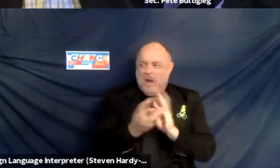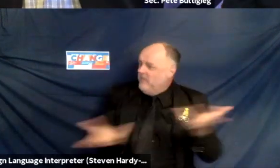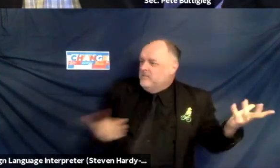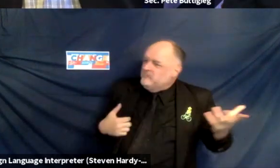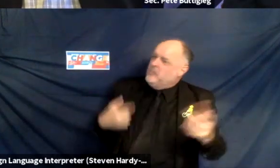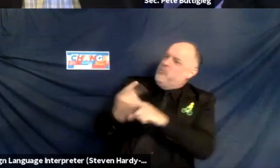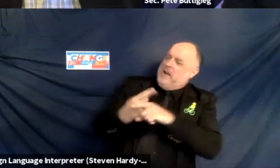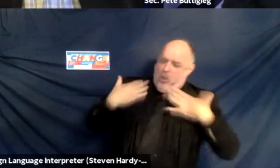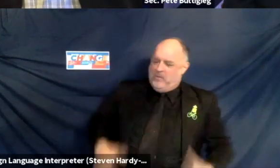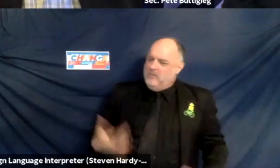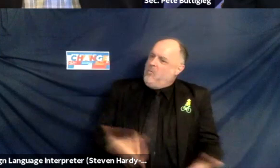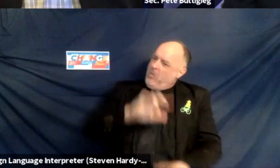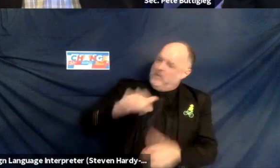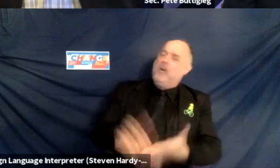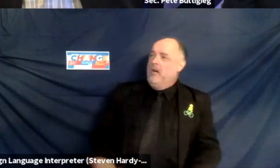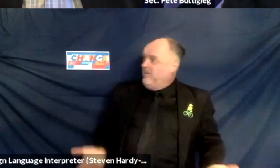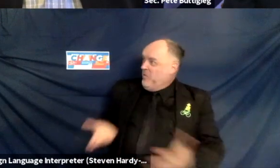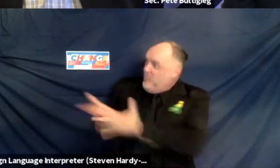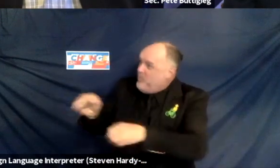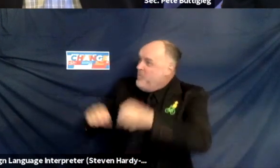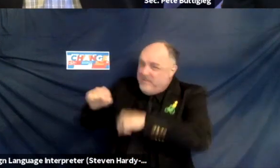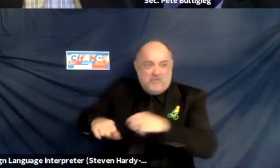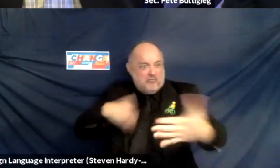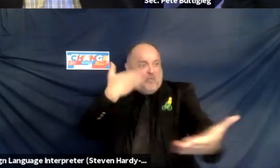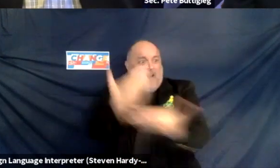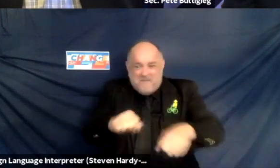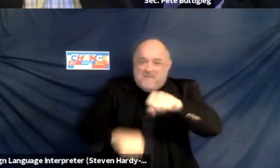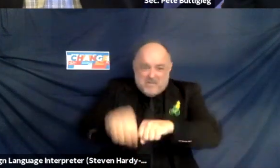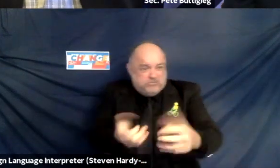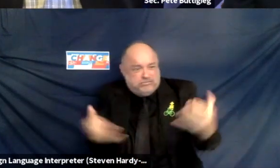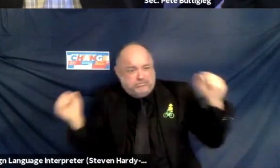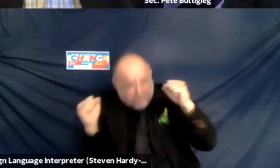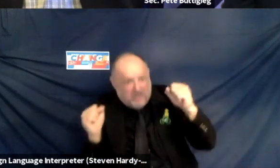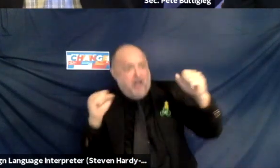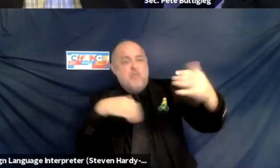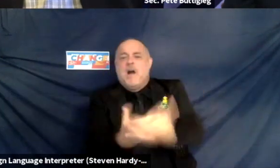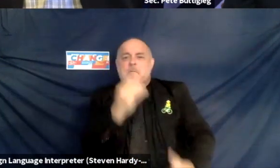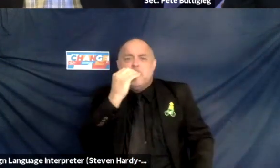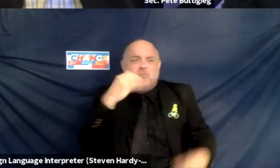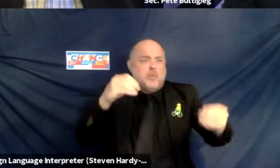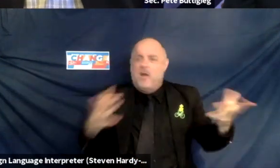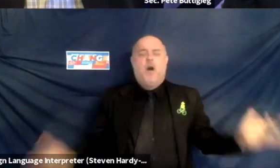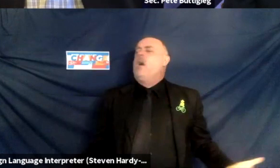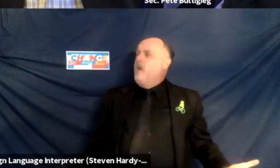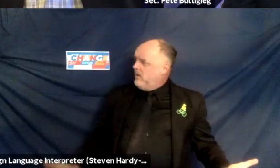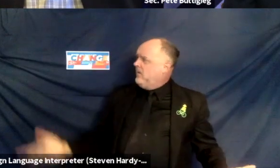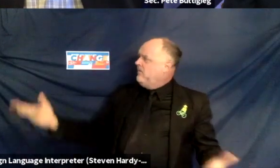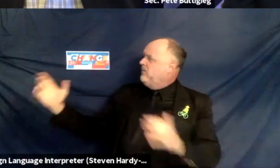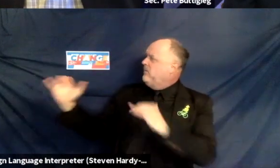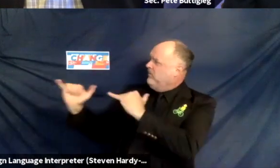grocery store in a Nordic winter. So we knew that we could do more back at home. And we were very proud a couple of years later when the